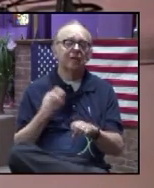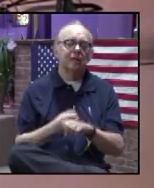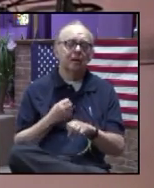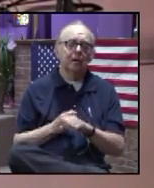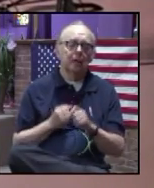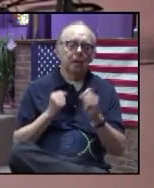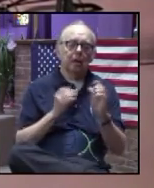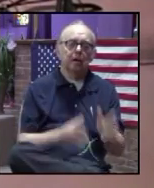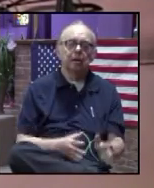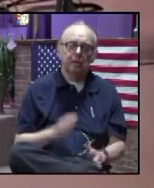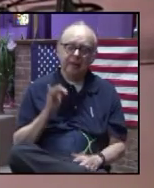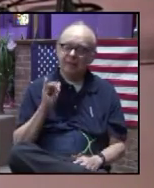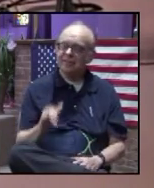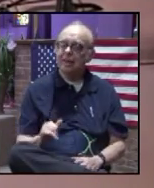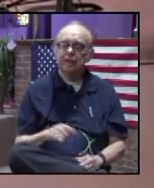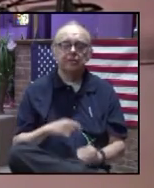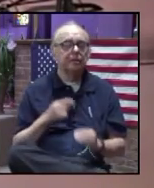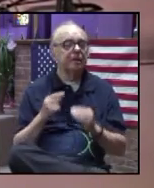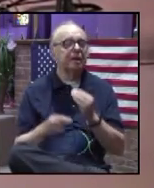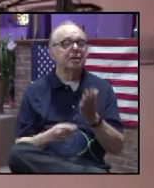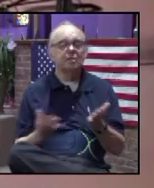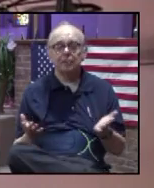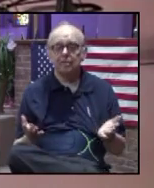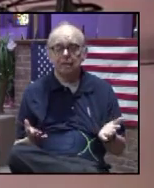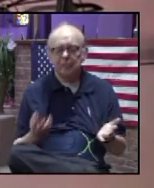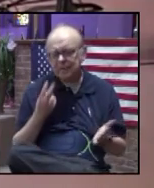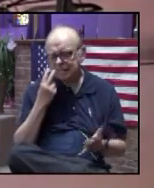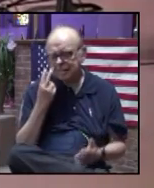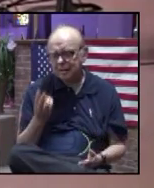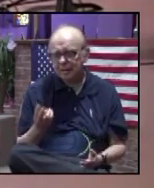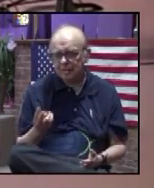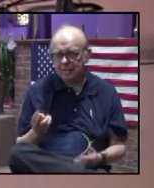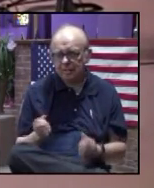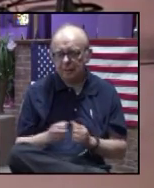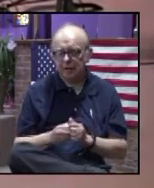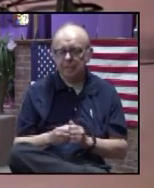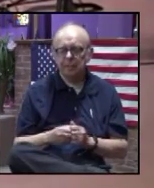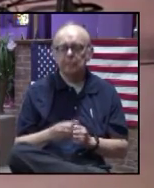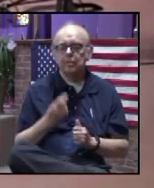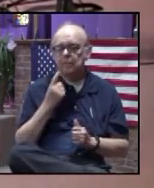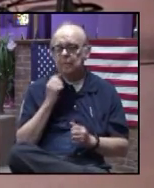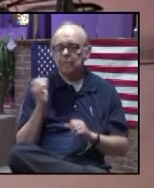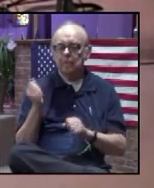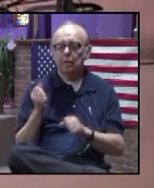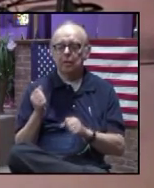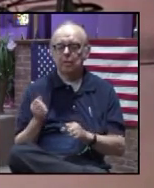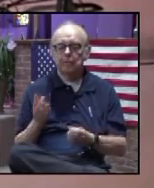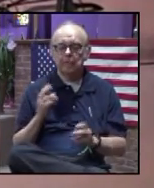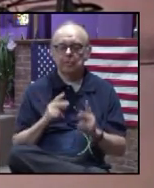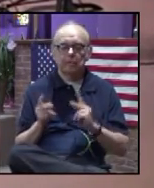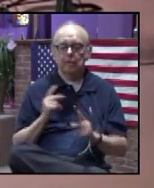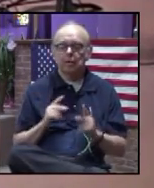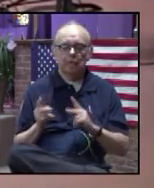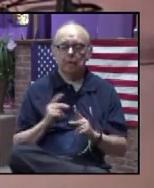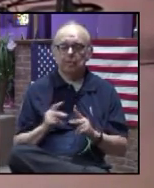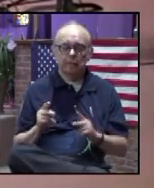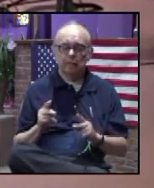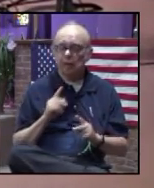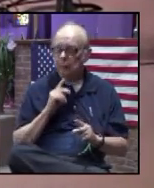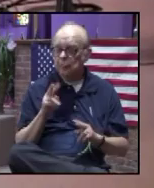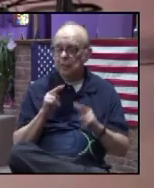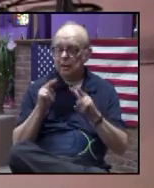Followers stick it out to the end. You see, with the Cincinnati Reds, there's a lot of people that are their